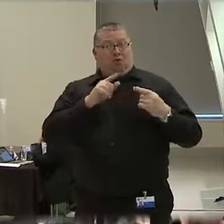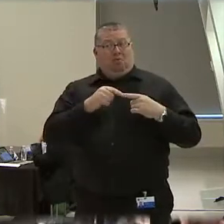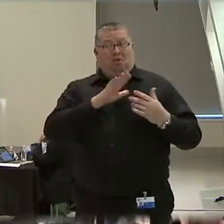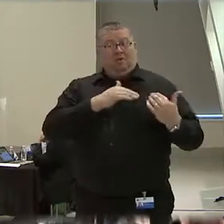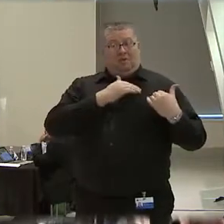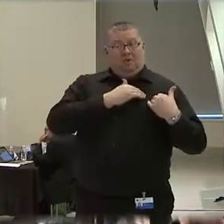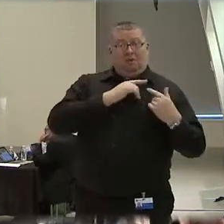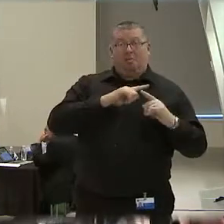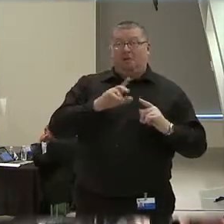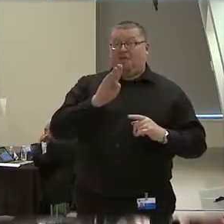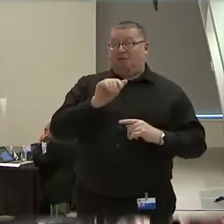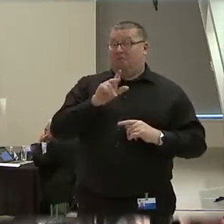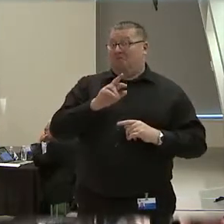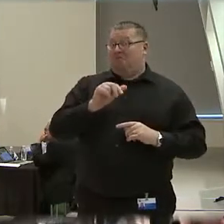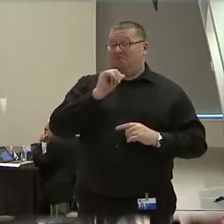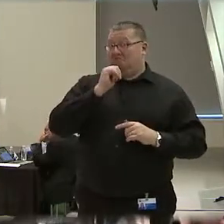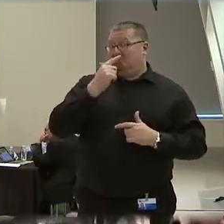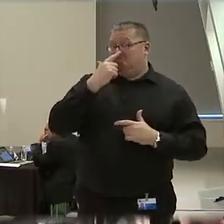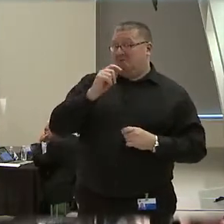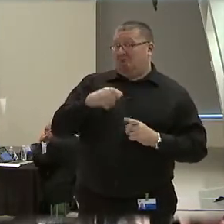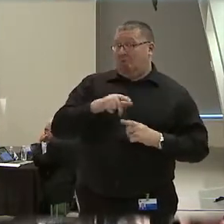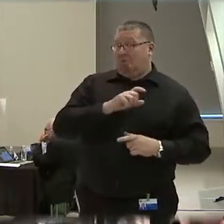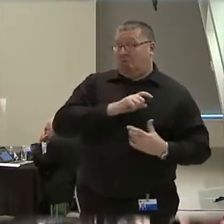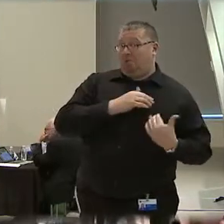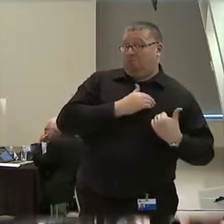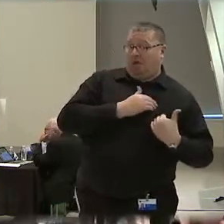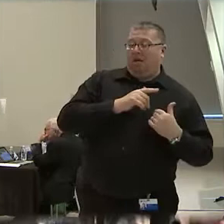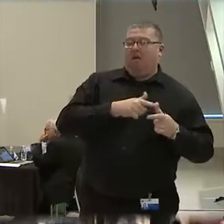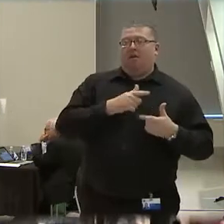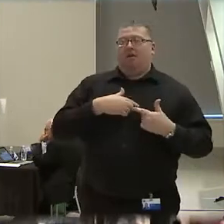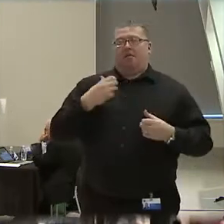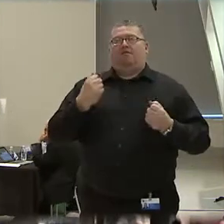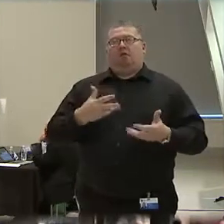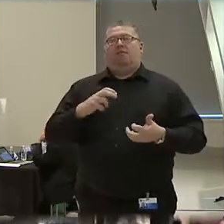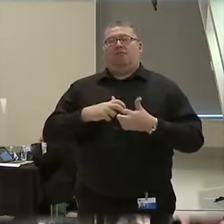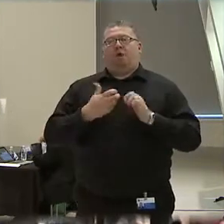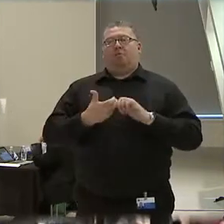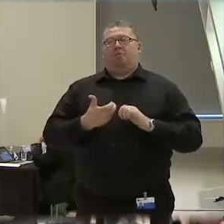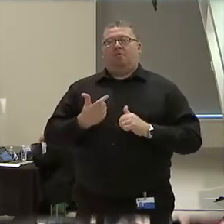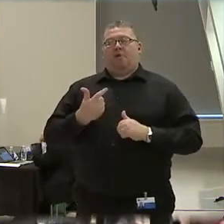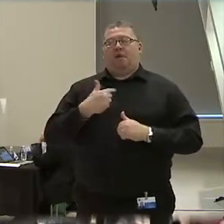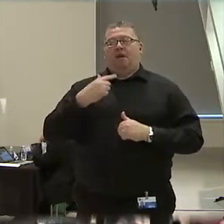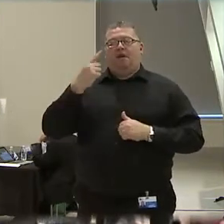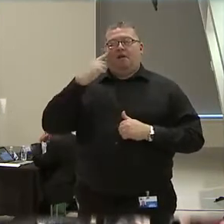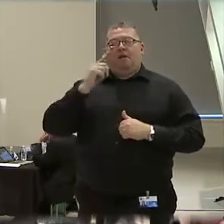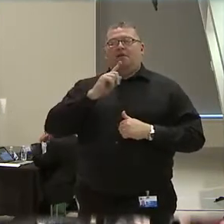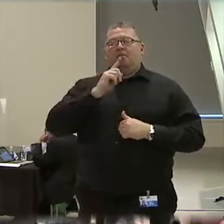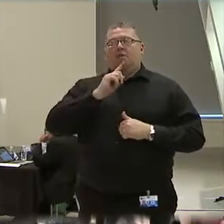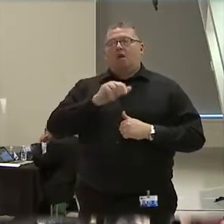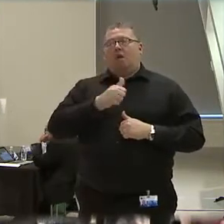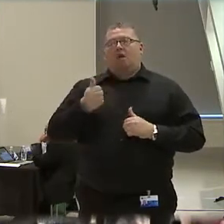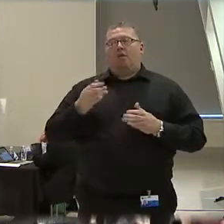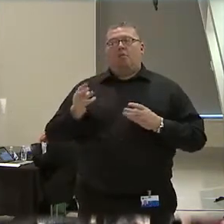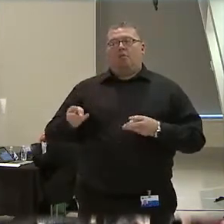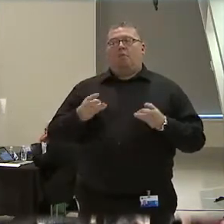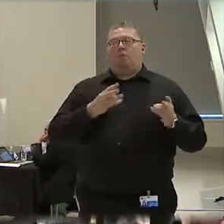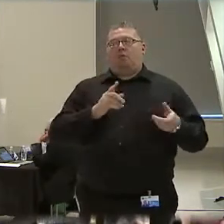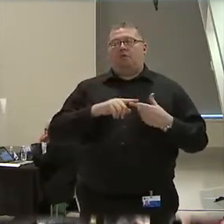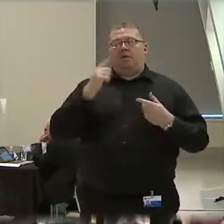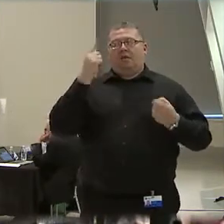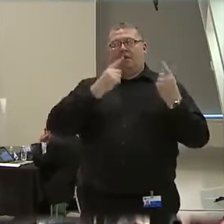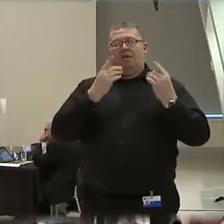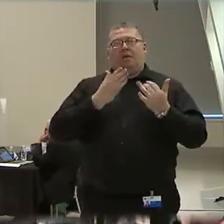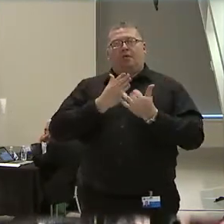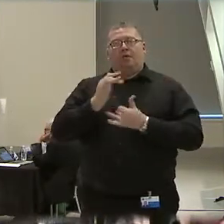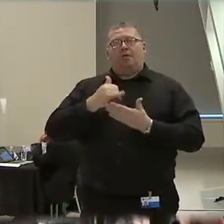but if the mayor is not concerned about police accountability, then there might be a problem. But I think there are other ways to think through, and